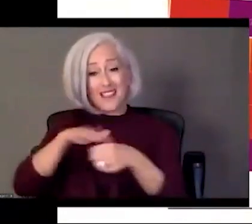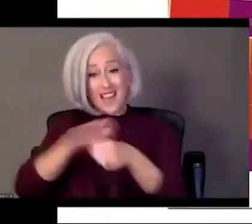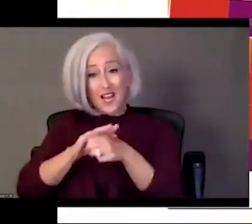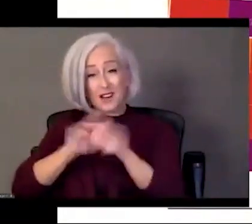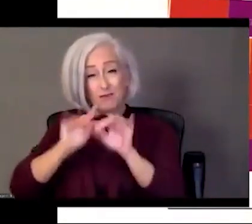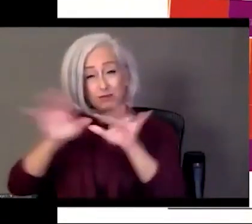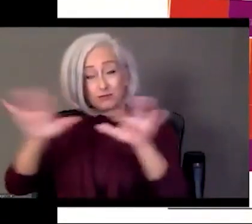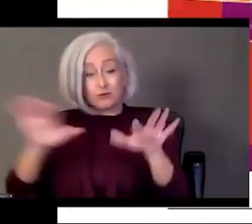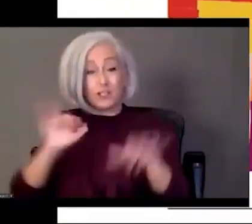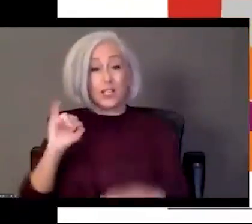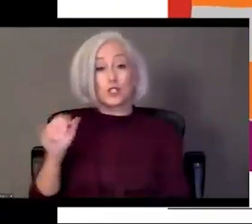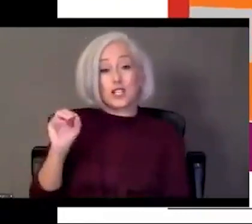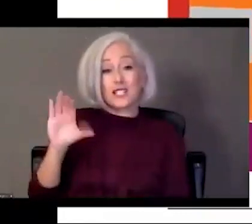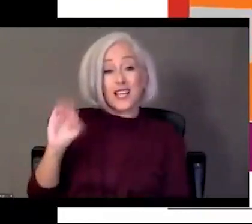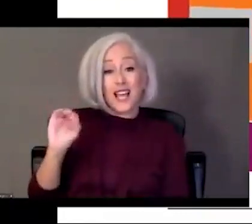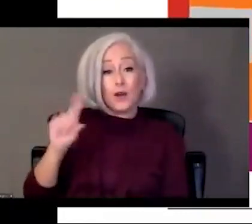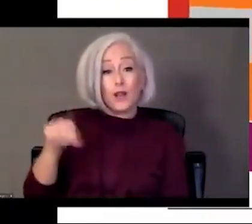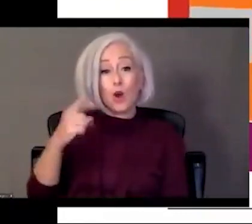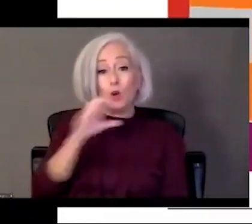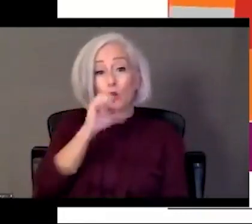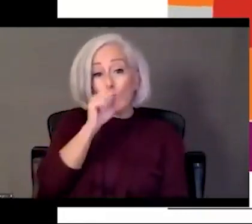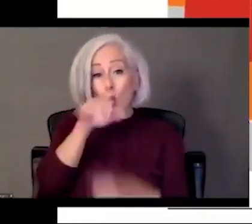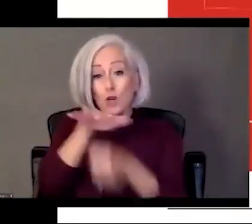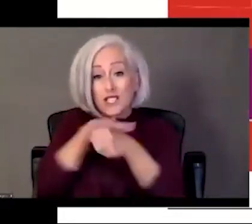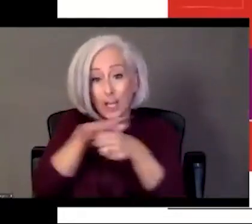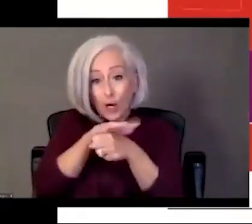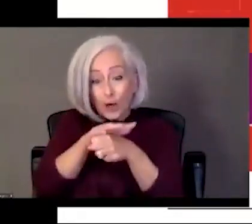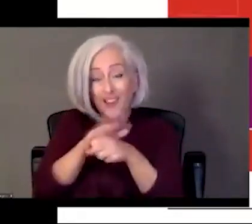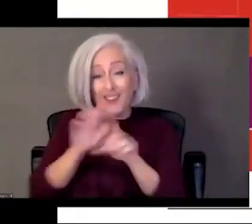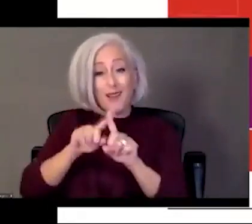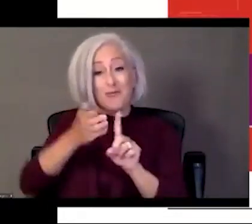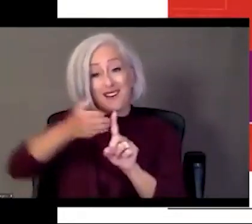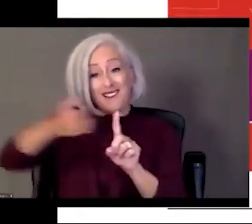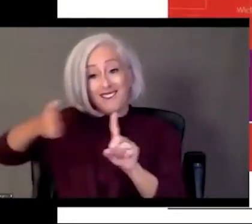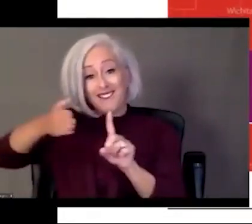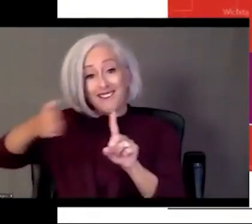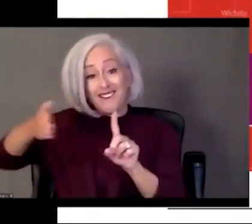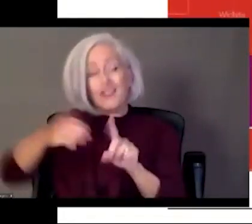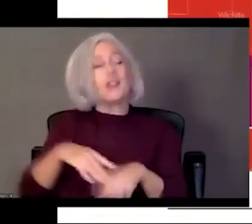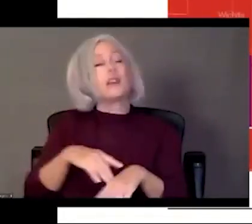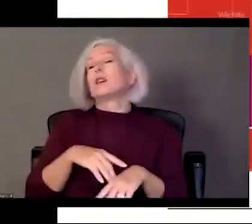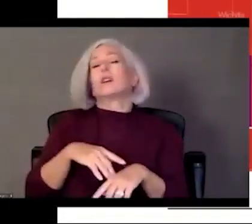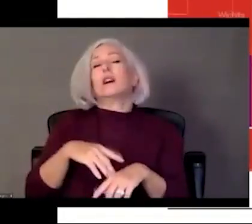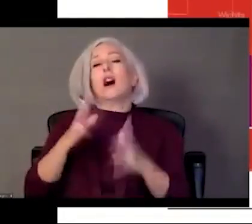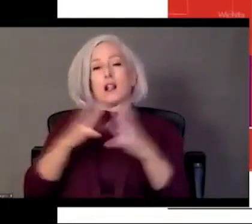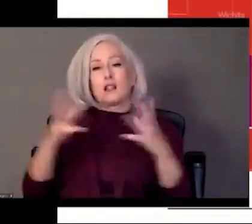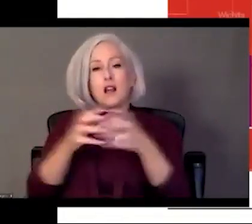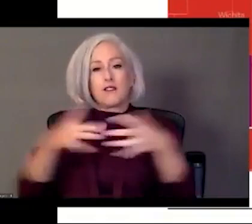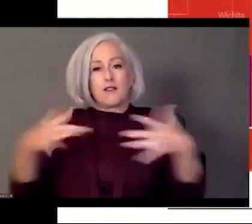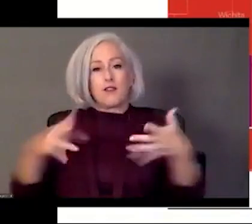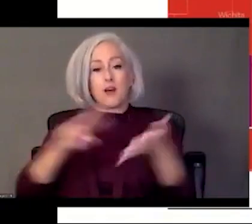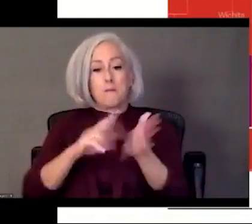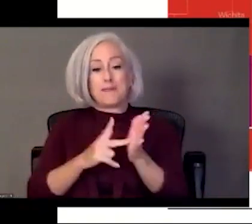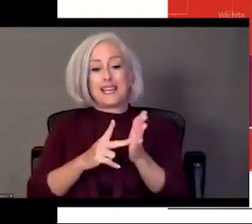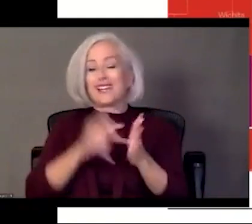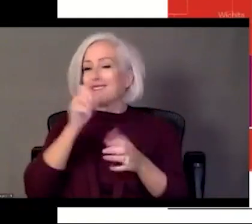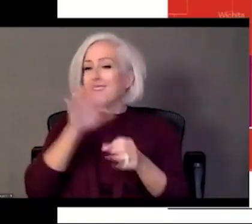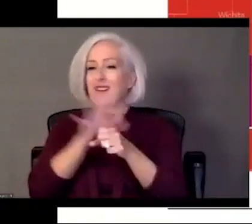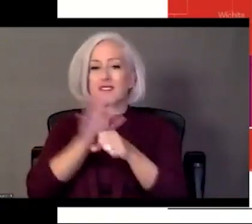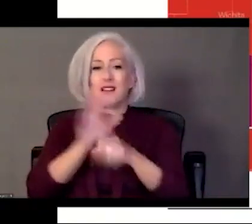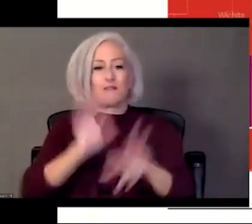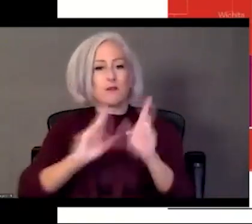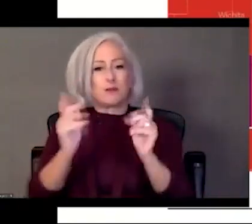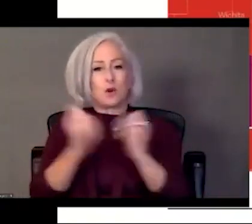our core 4. On the Missouri side, it's all purple. And that is a lack of vaccination combined with a lot of increase in the number of